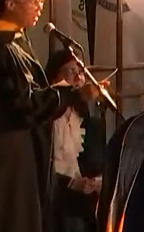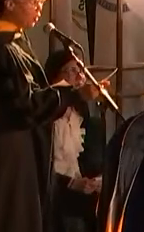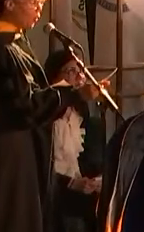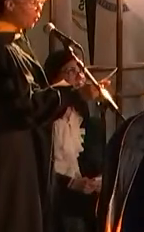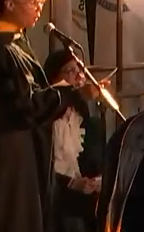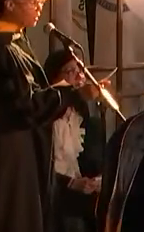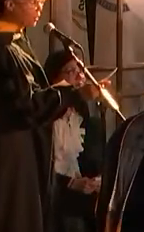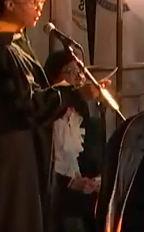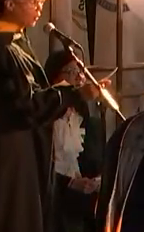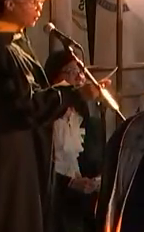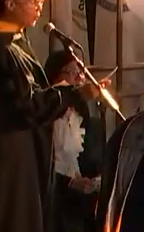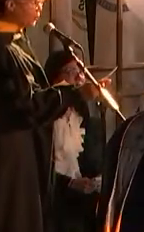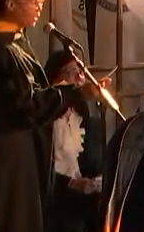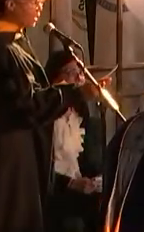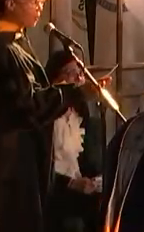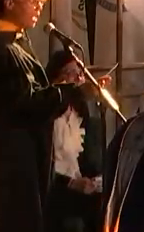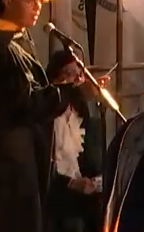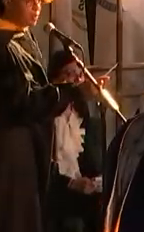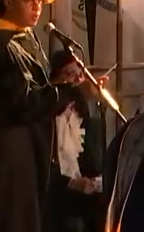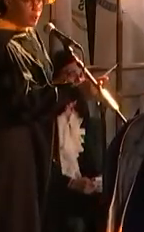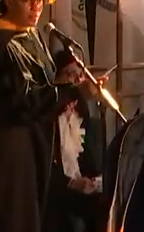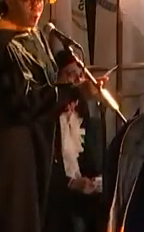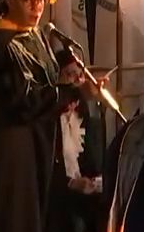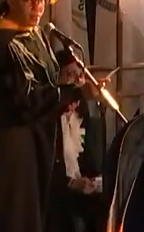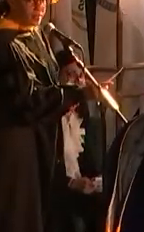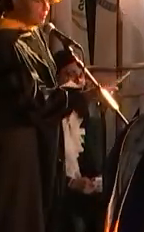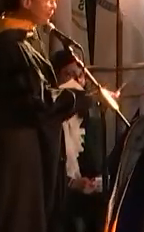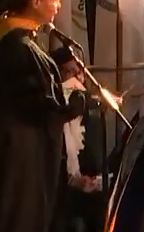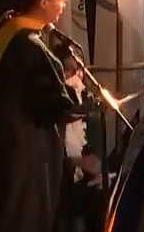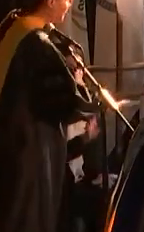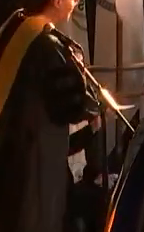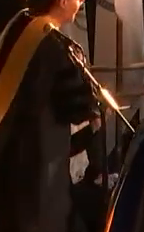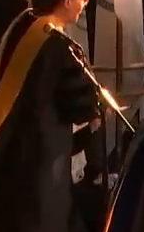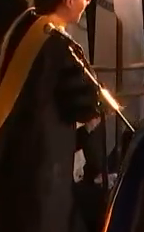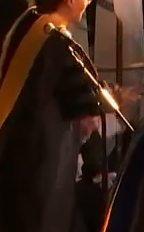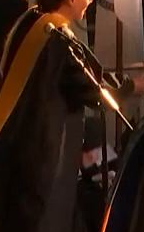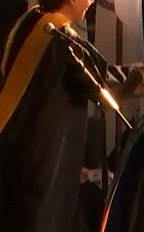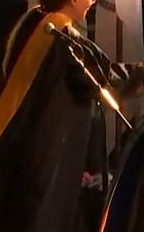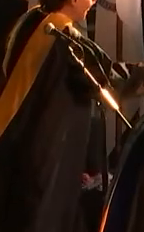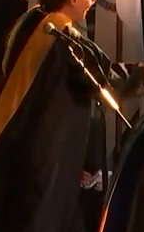Emily Nicole Thibodeau, magna cum laude.